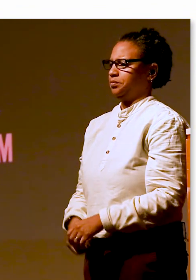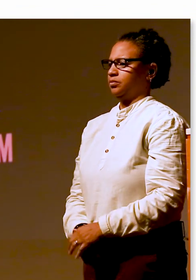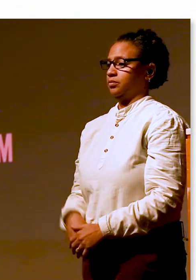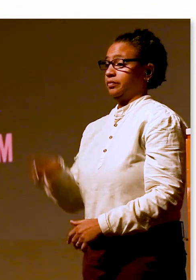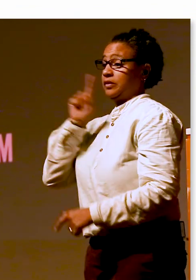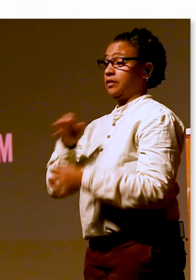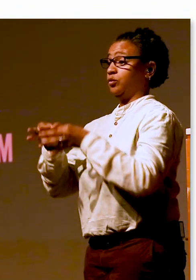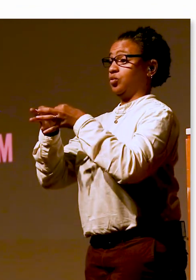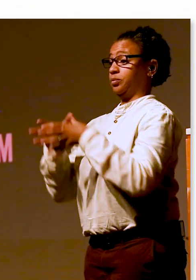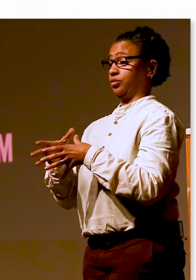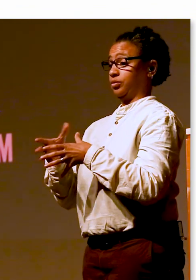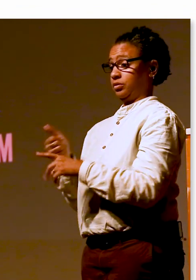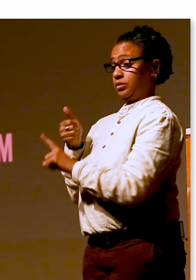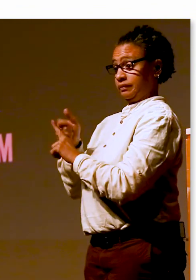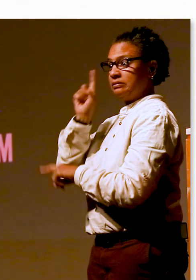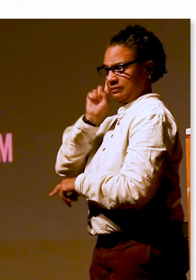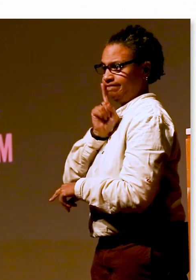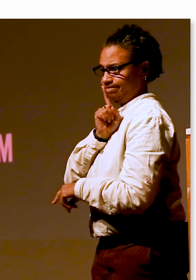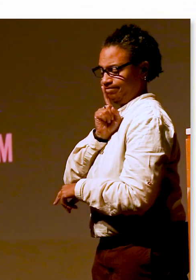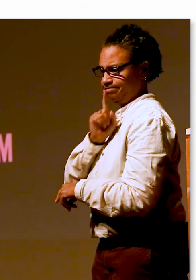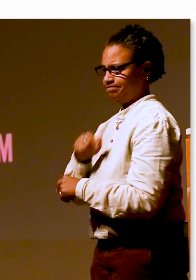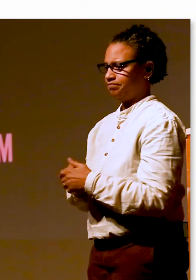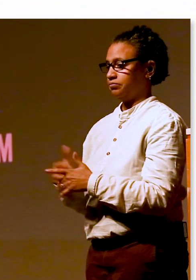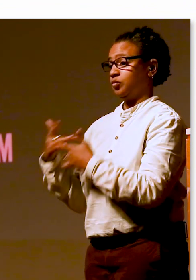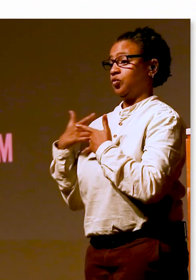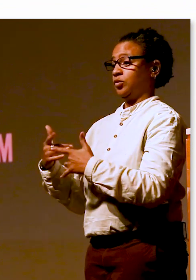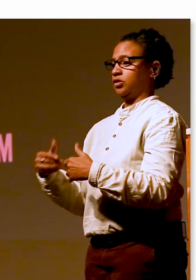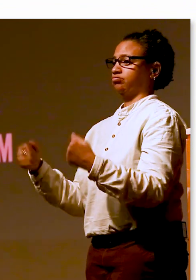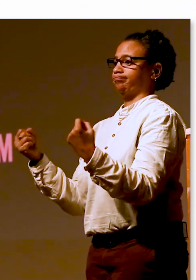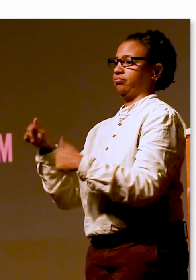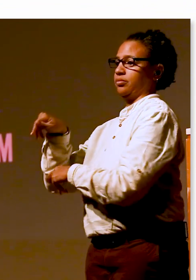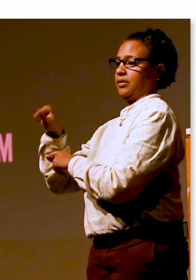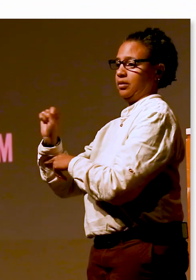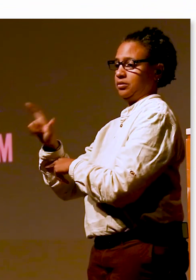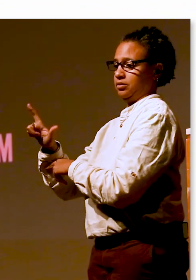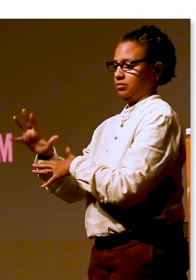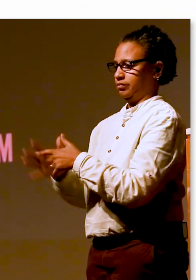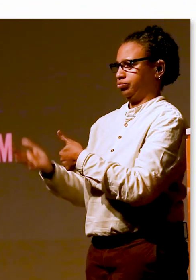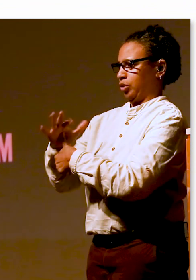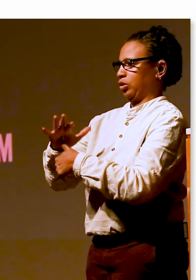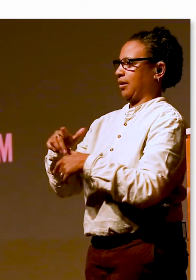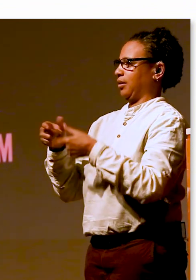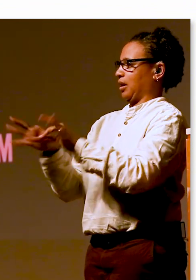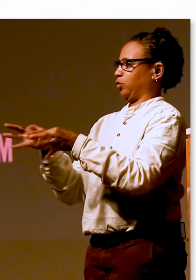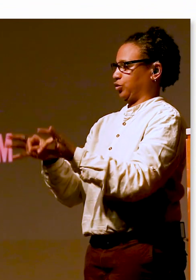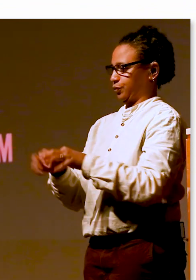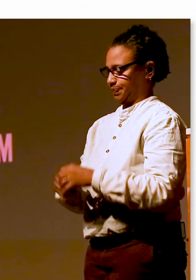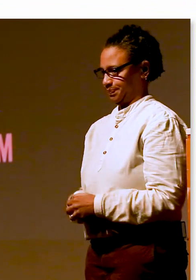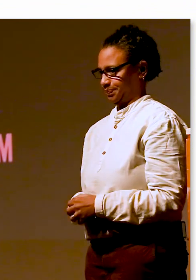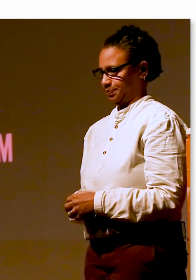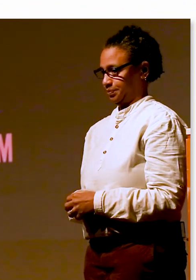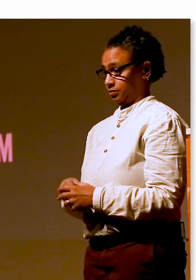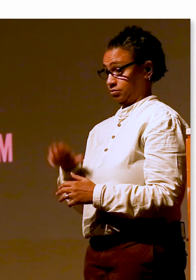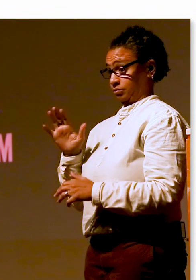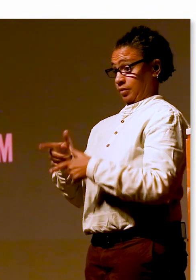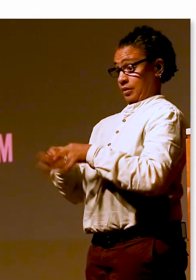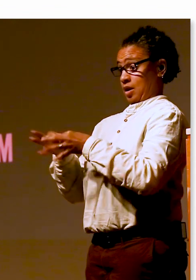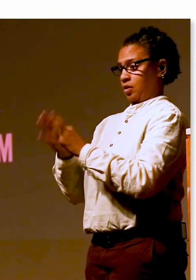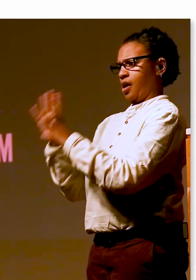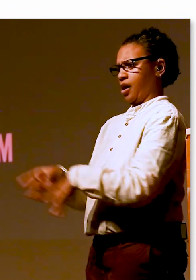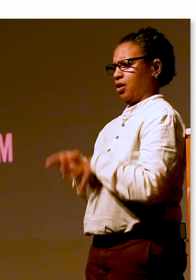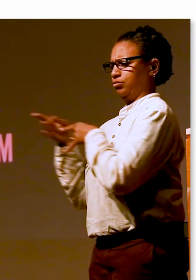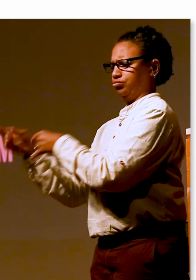are deaf themselves and typically use American Sign Language as their primary language. Because of their language fluency